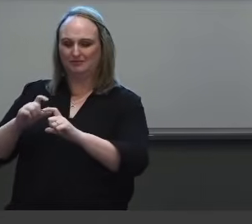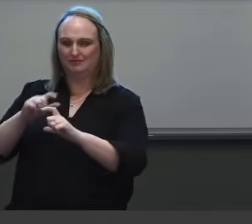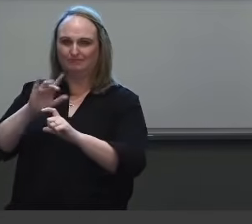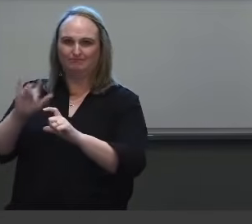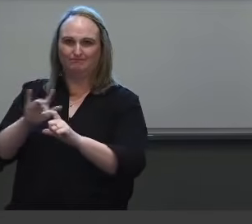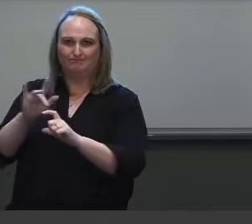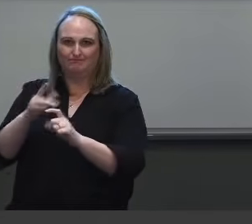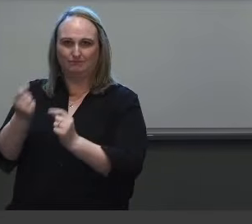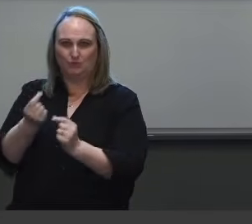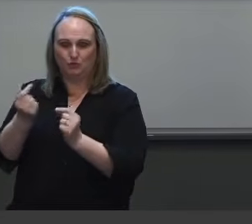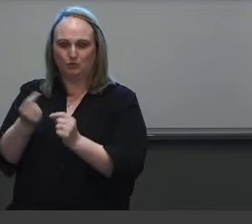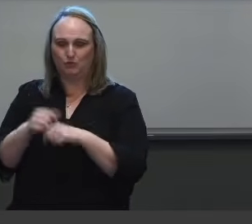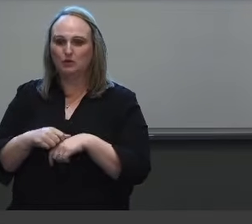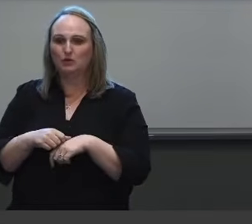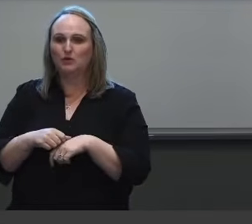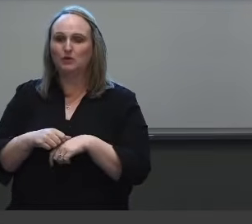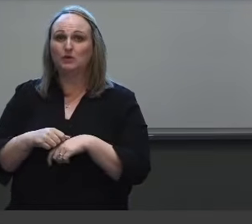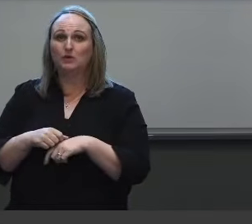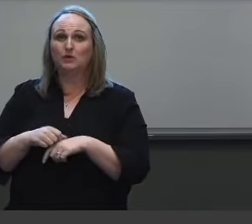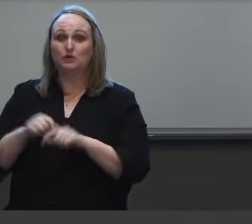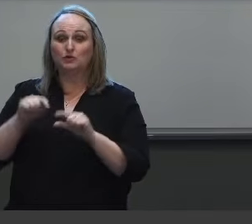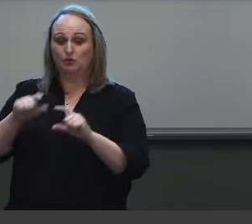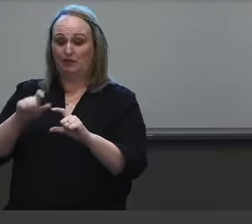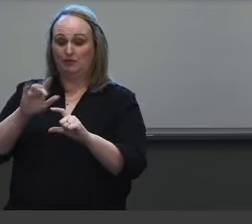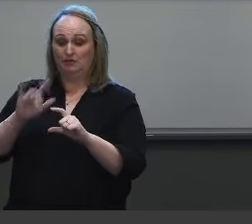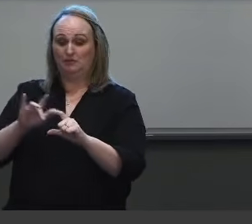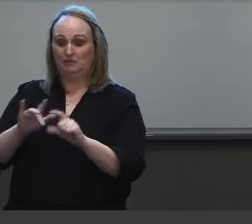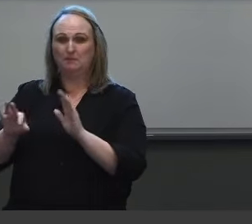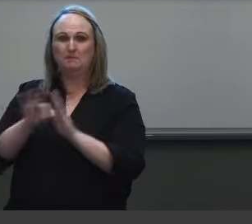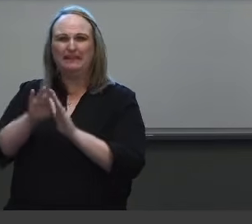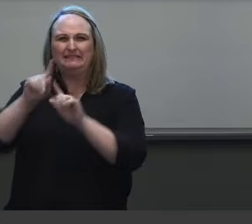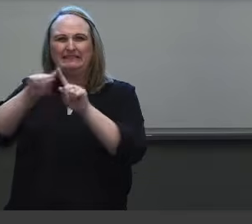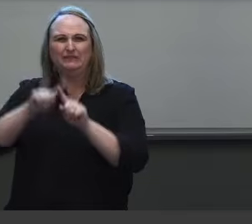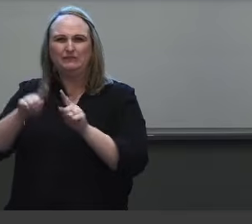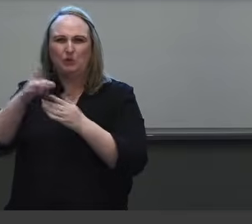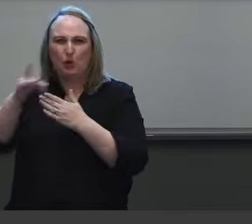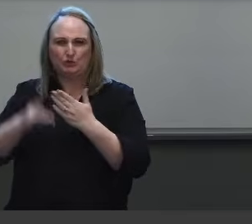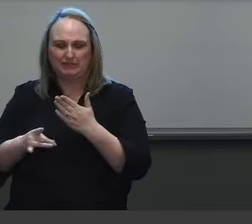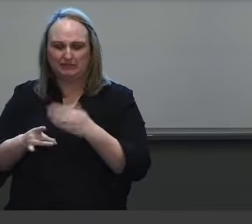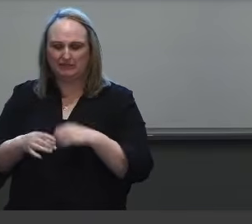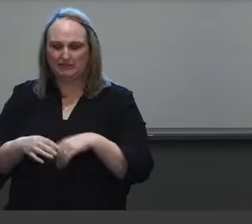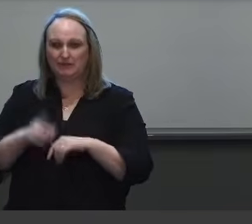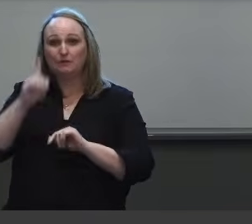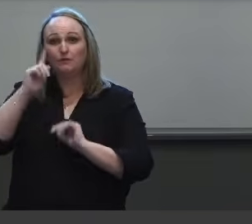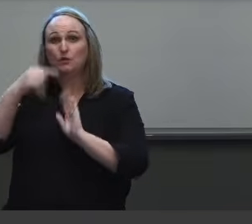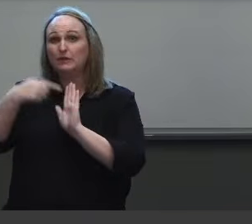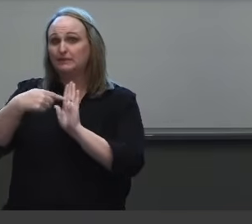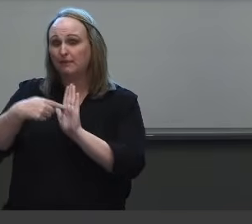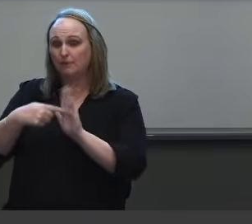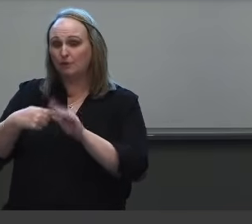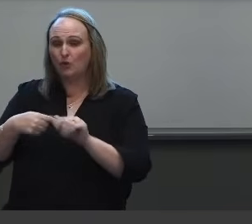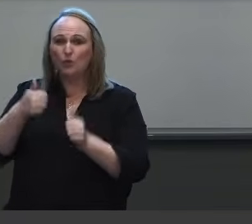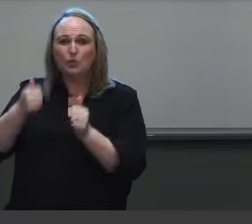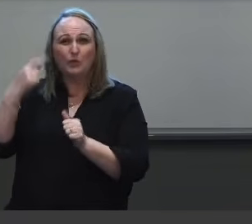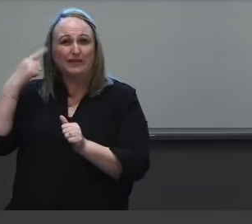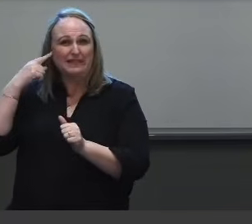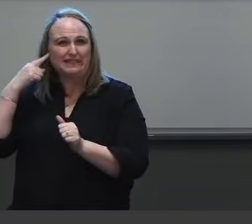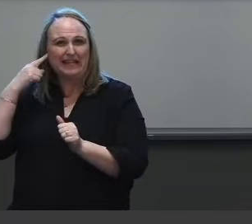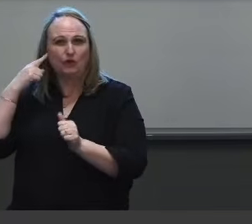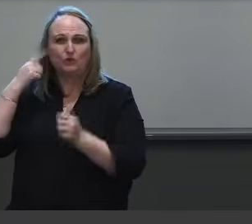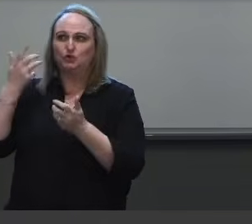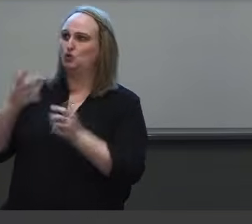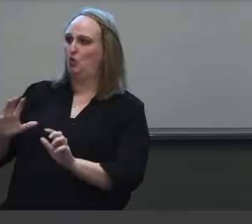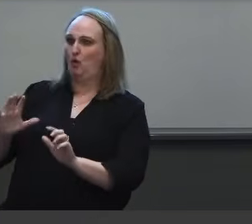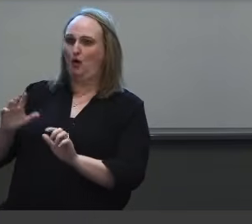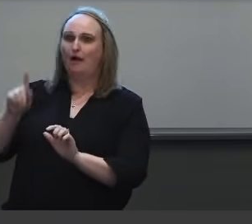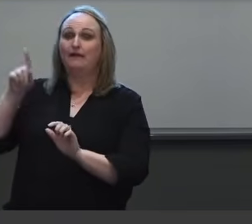user interface, users can select different options. For example, they can select what aversive sounds they want the